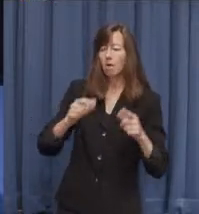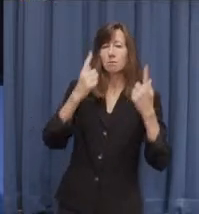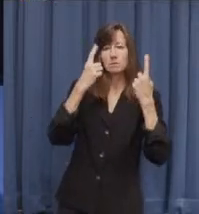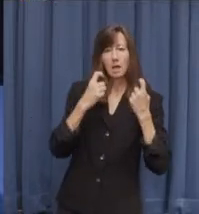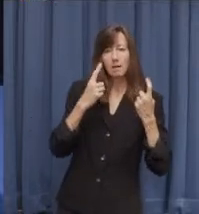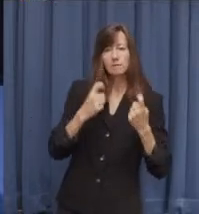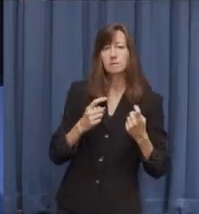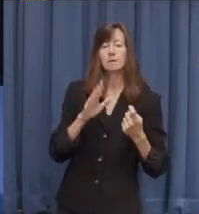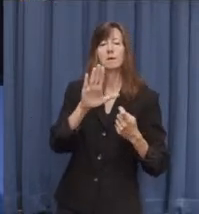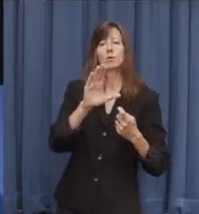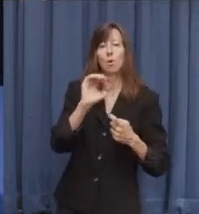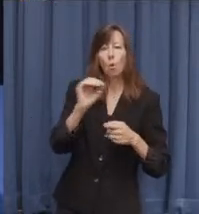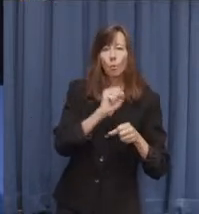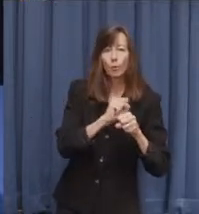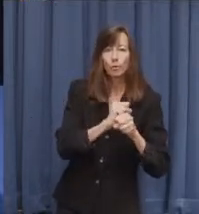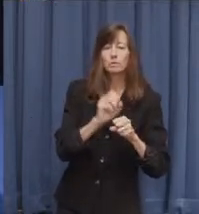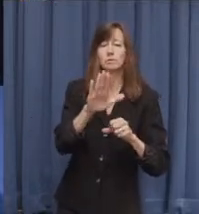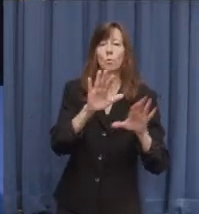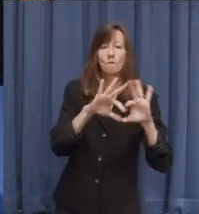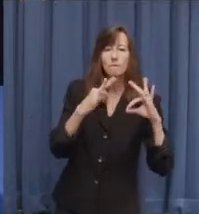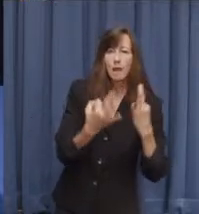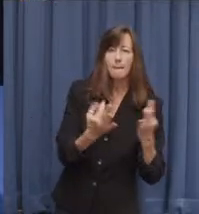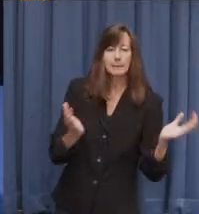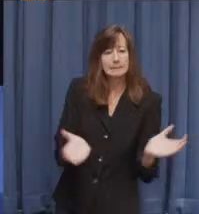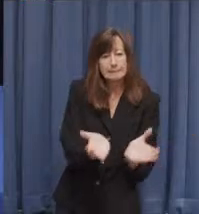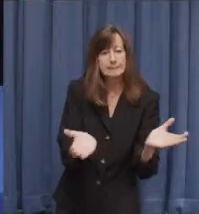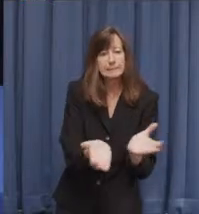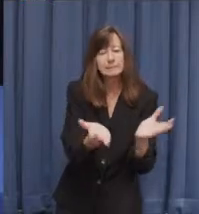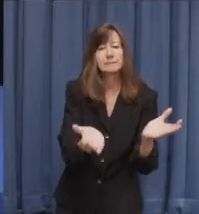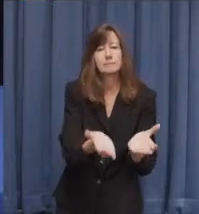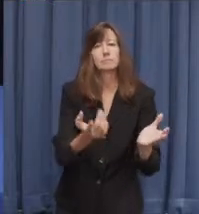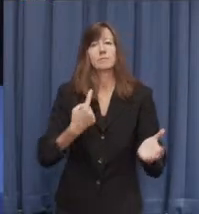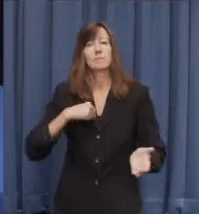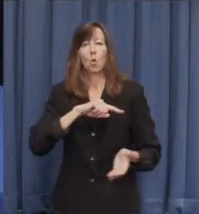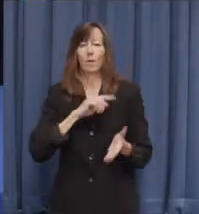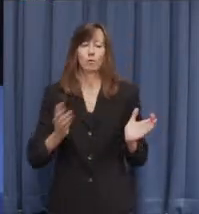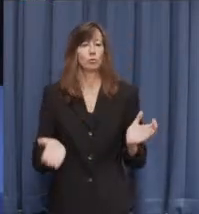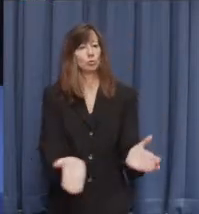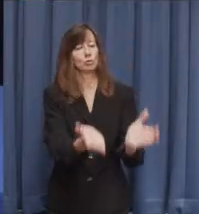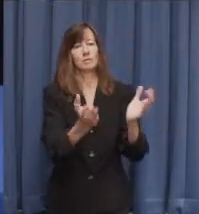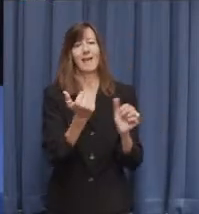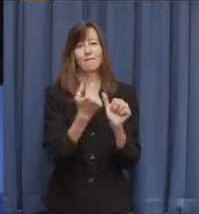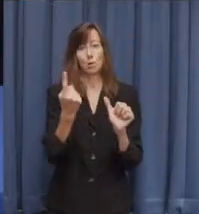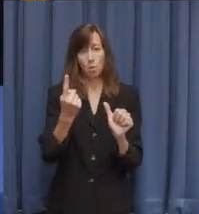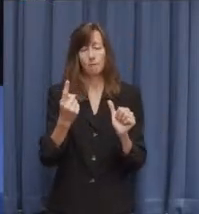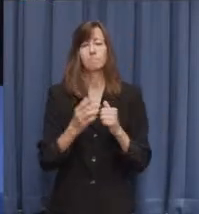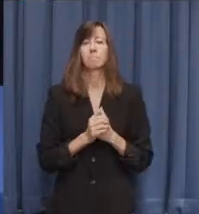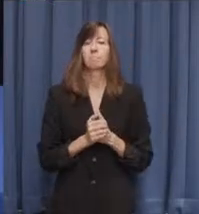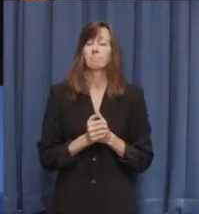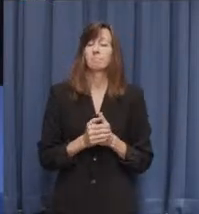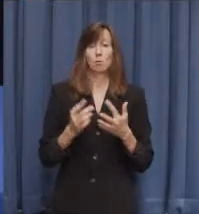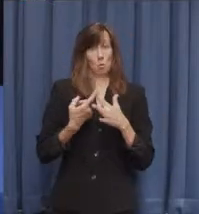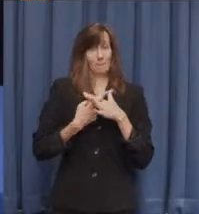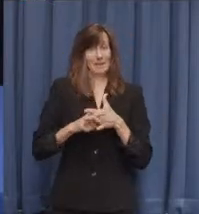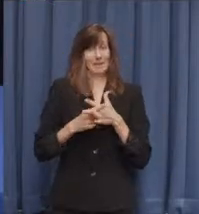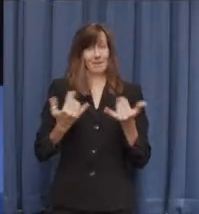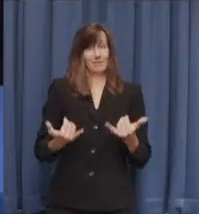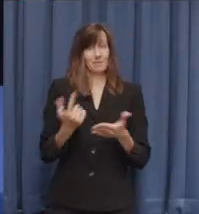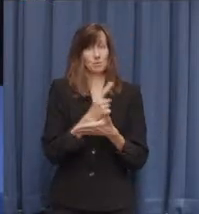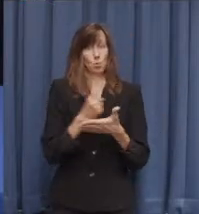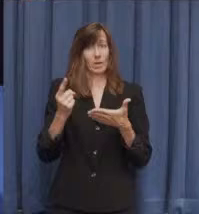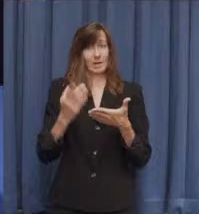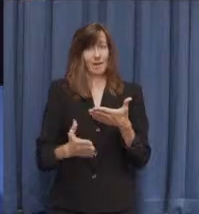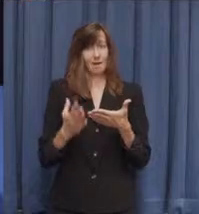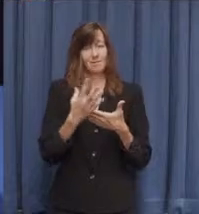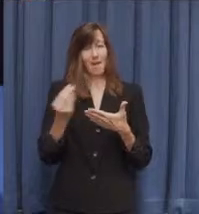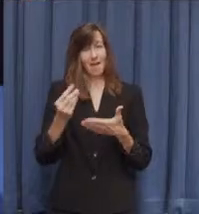eligible and encouraged to get tested. And so actually beginning this weekend and into next week, we are going to